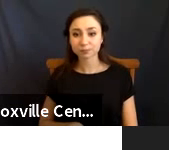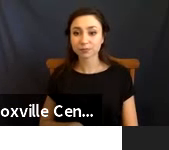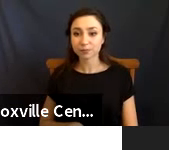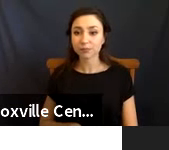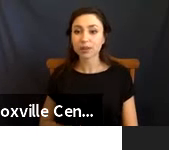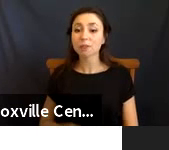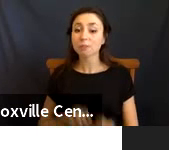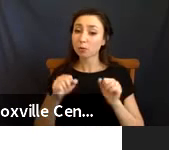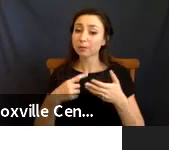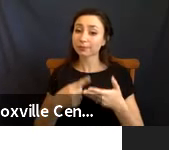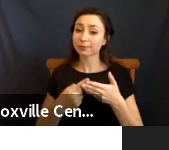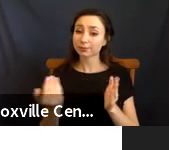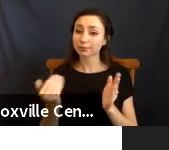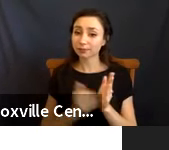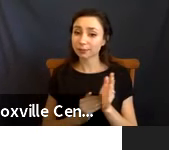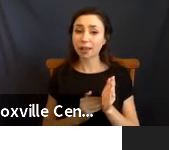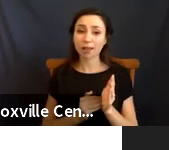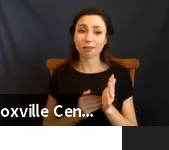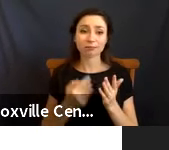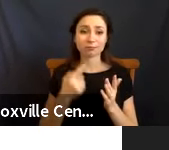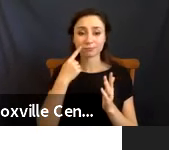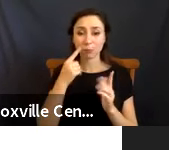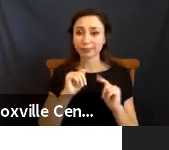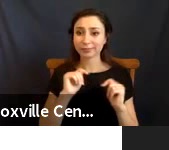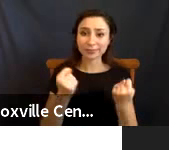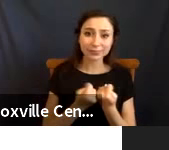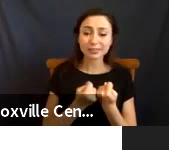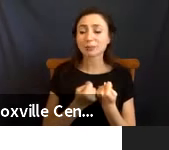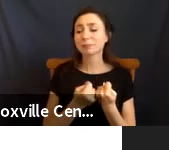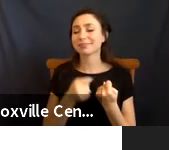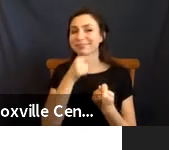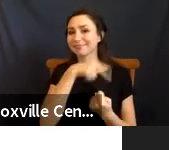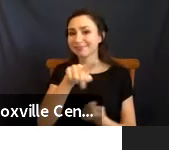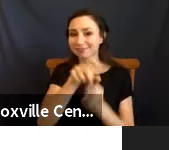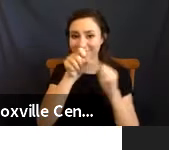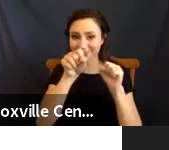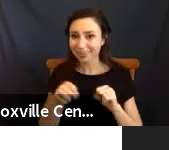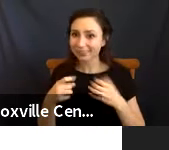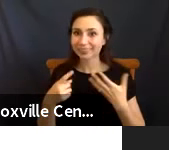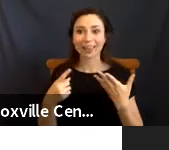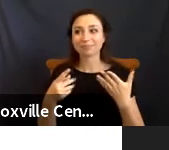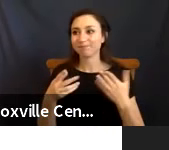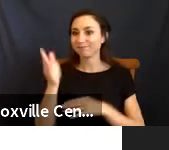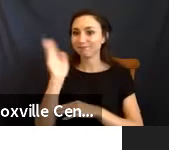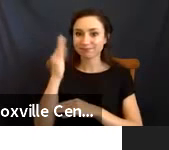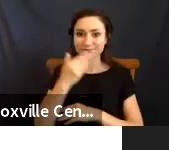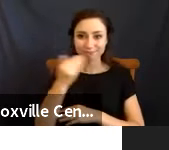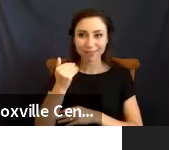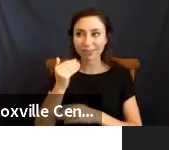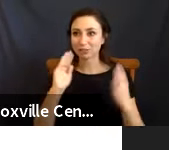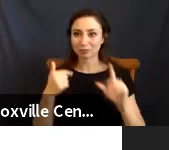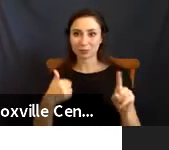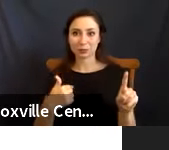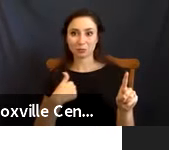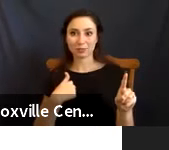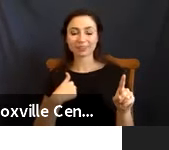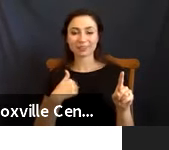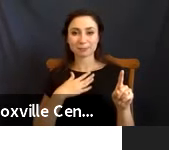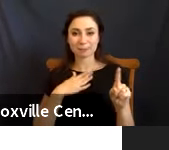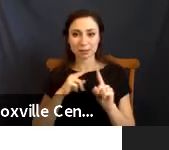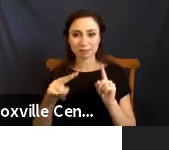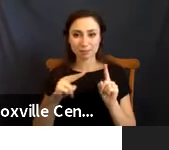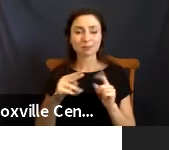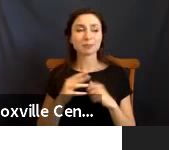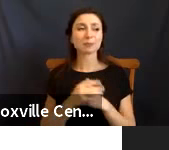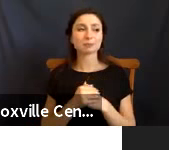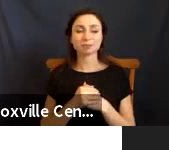about it again between teams, and our EPIs, they can speak to it way better than I can, and your folks as well, to figure